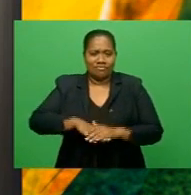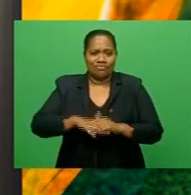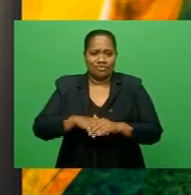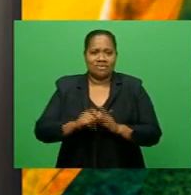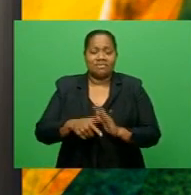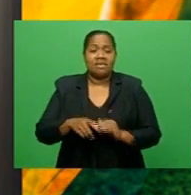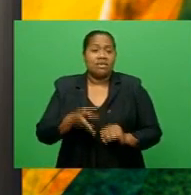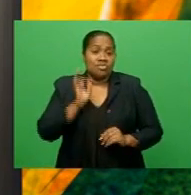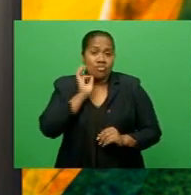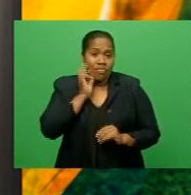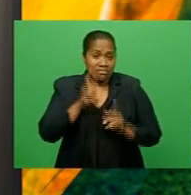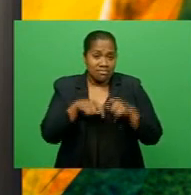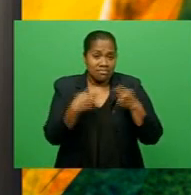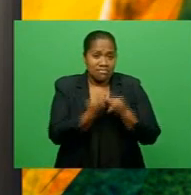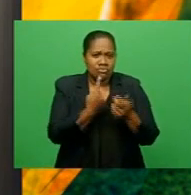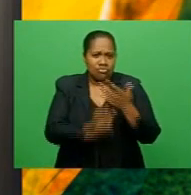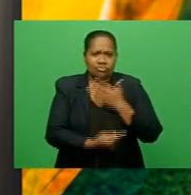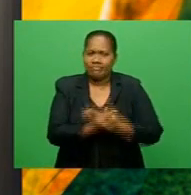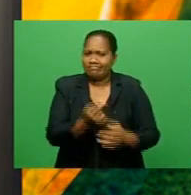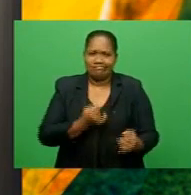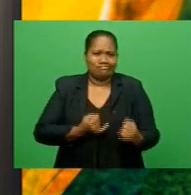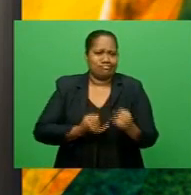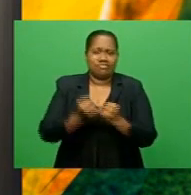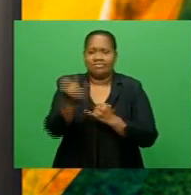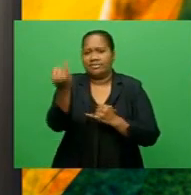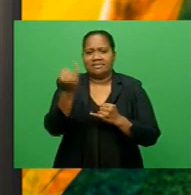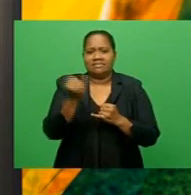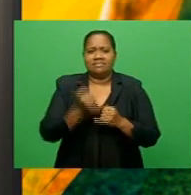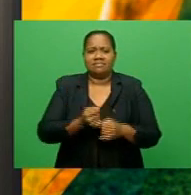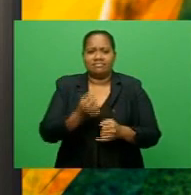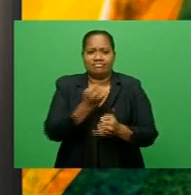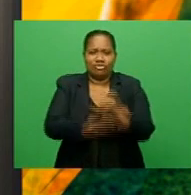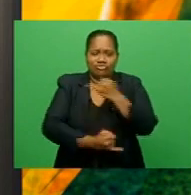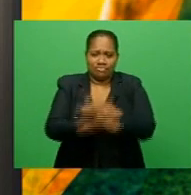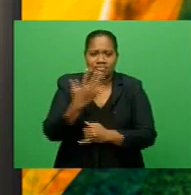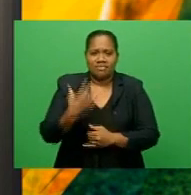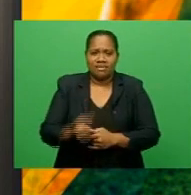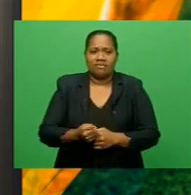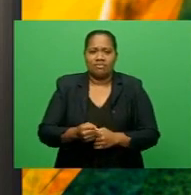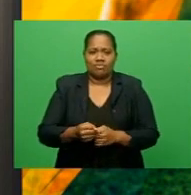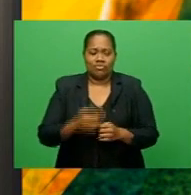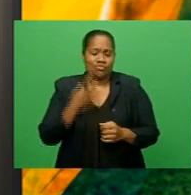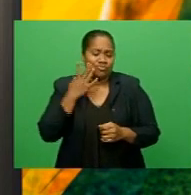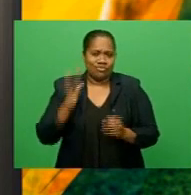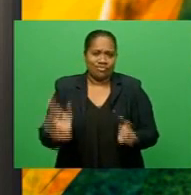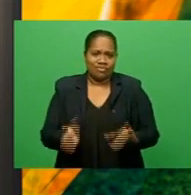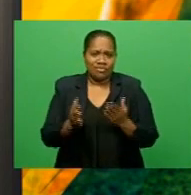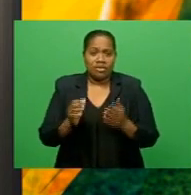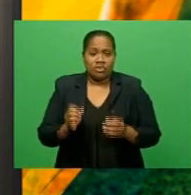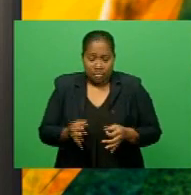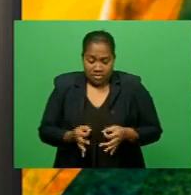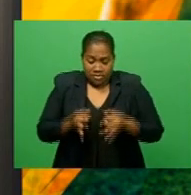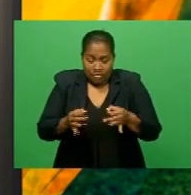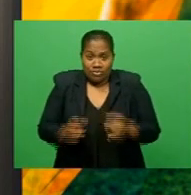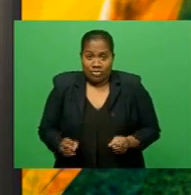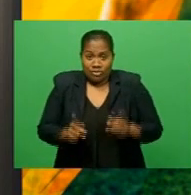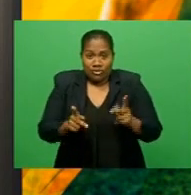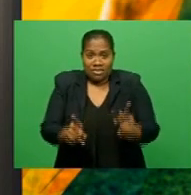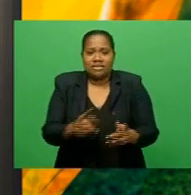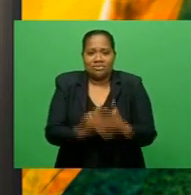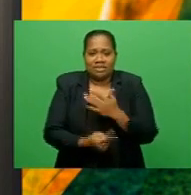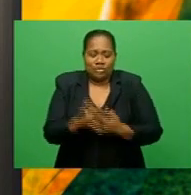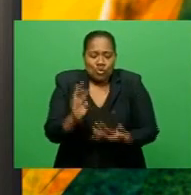were severely affected by injuries during pool play, and the deferment of games has given them an opportunity to recover.